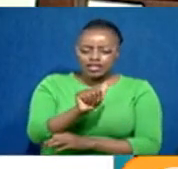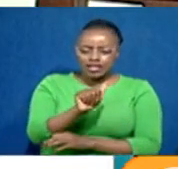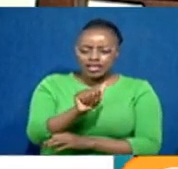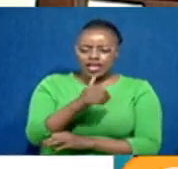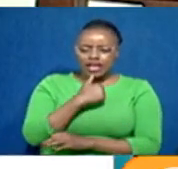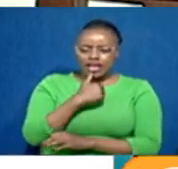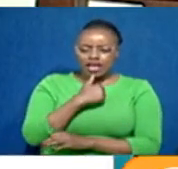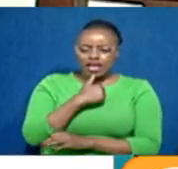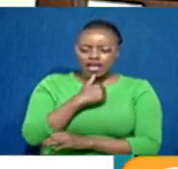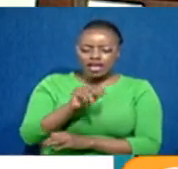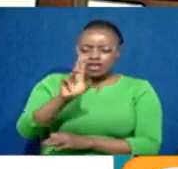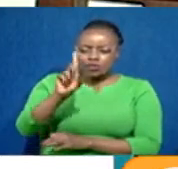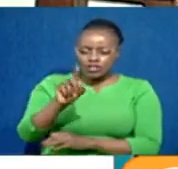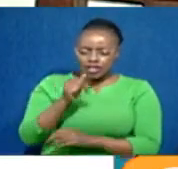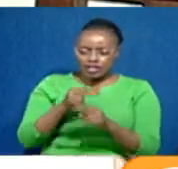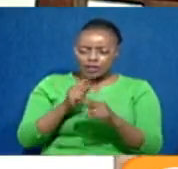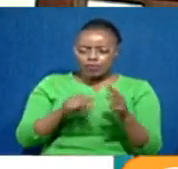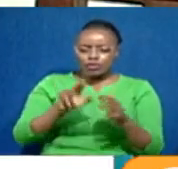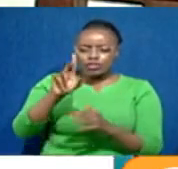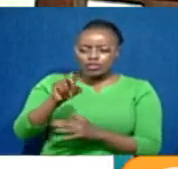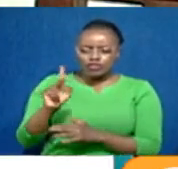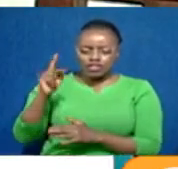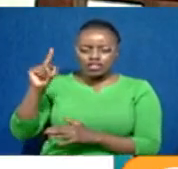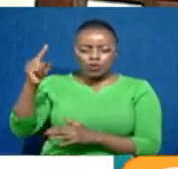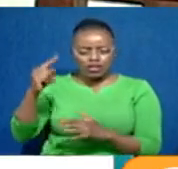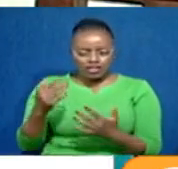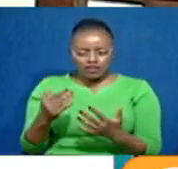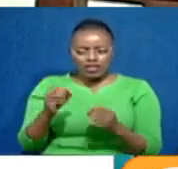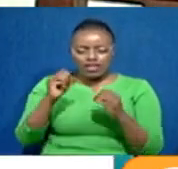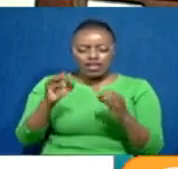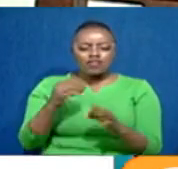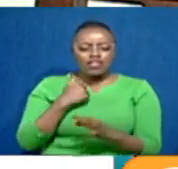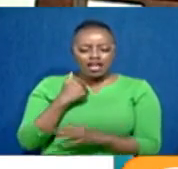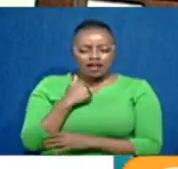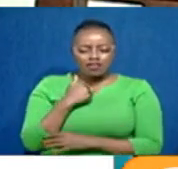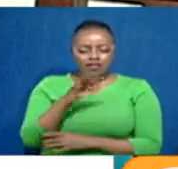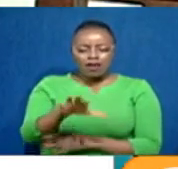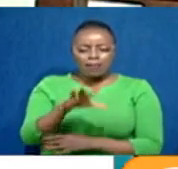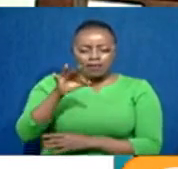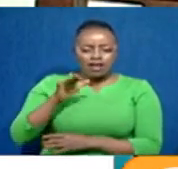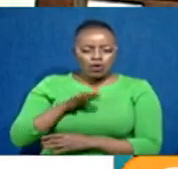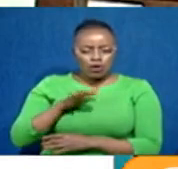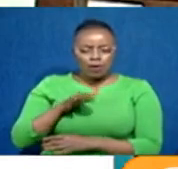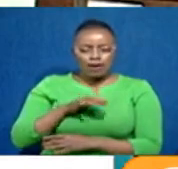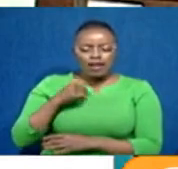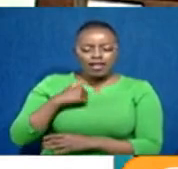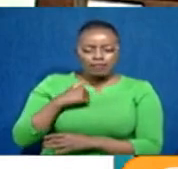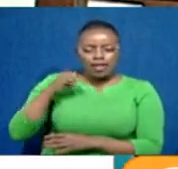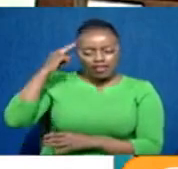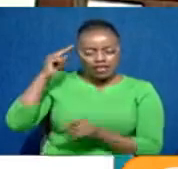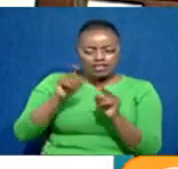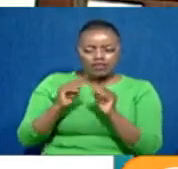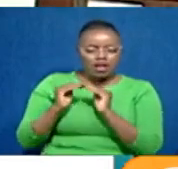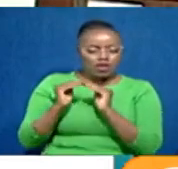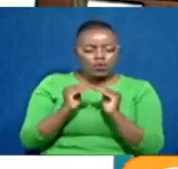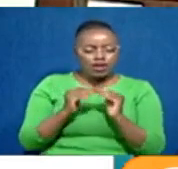had, is it called UDA? Mm-hmm. Or Kenya Kwanza. If it had picked on a woman, I think we would equally